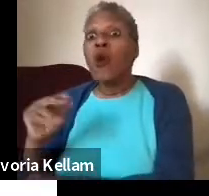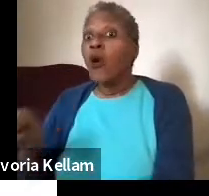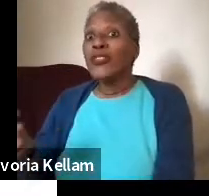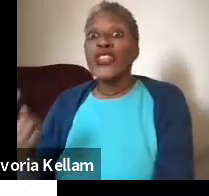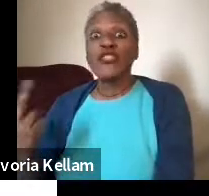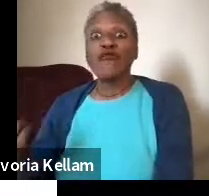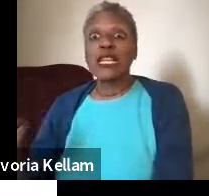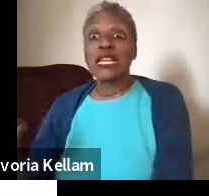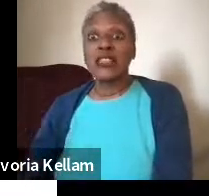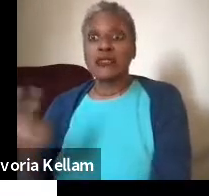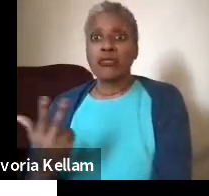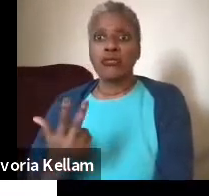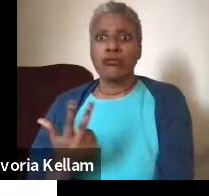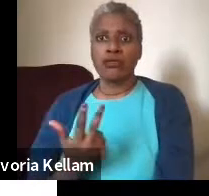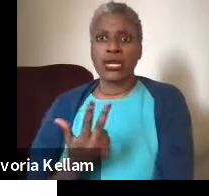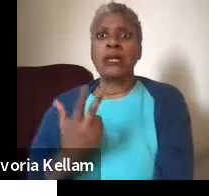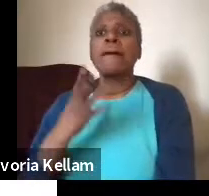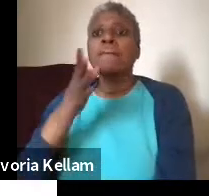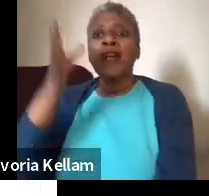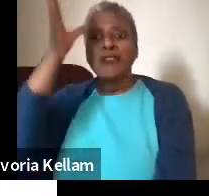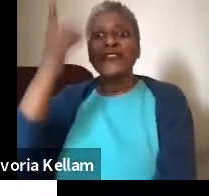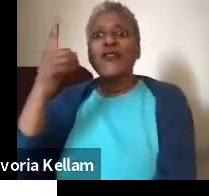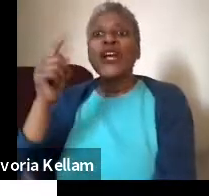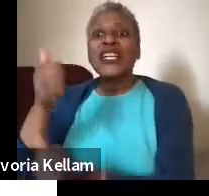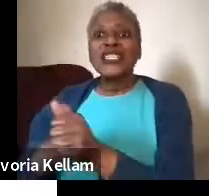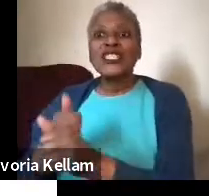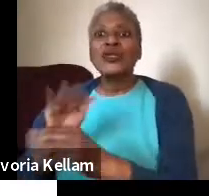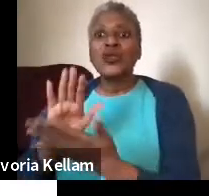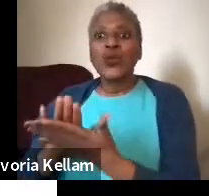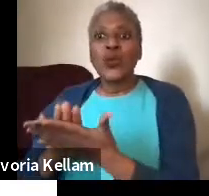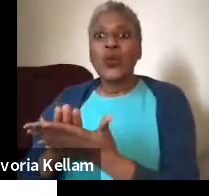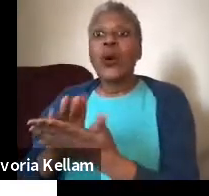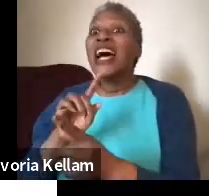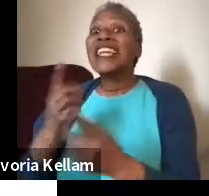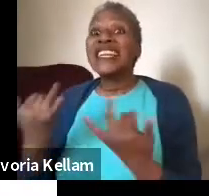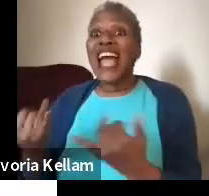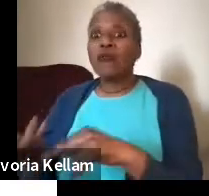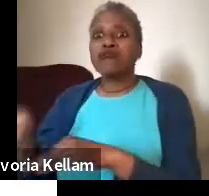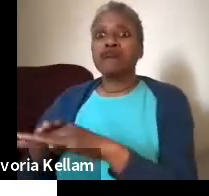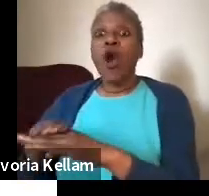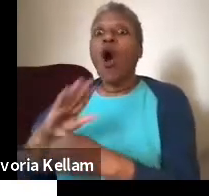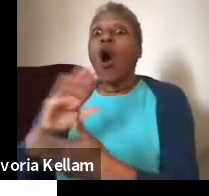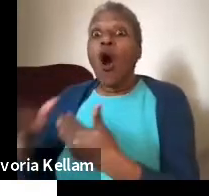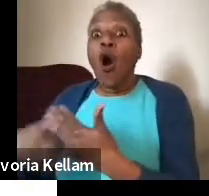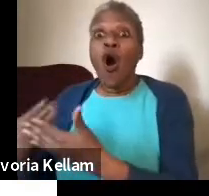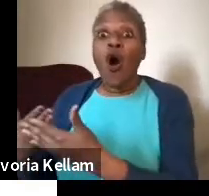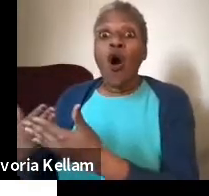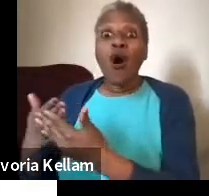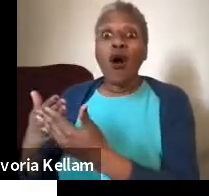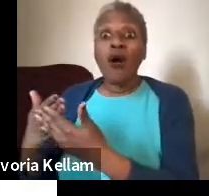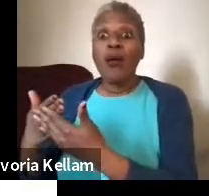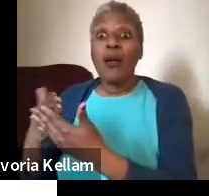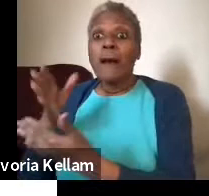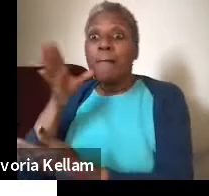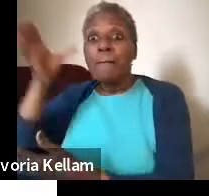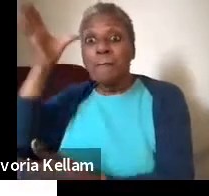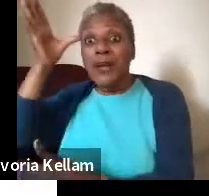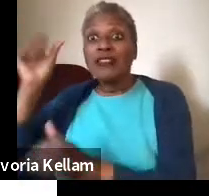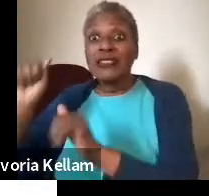all parents of New York City public school students. Now, in order to manage an electorate that has grown